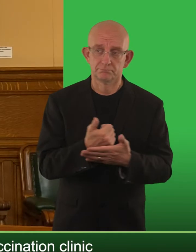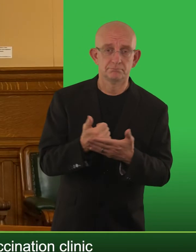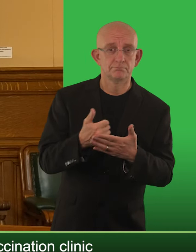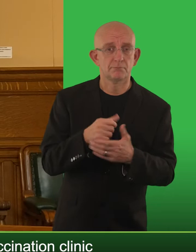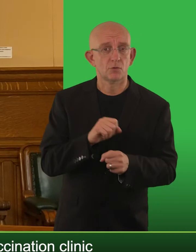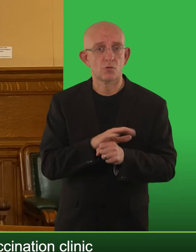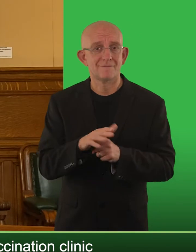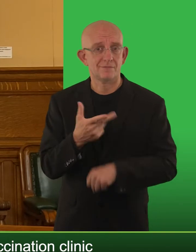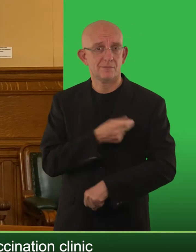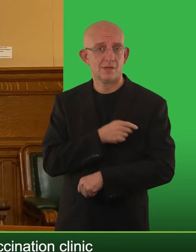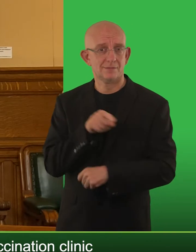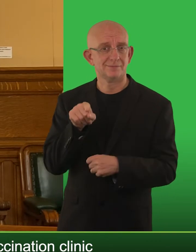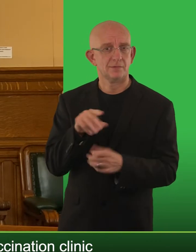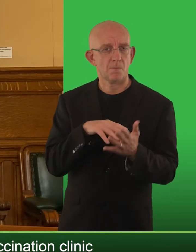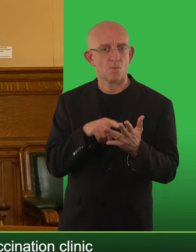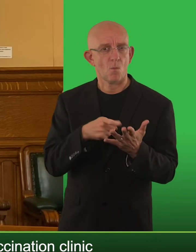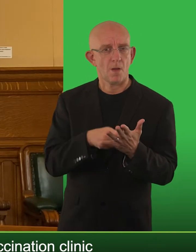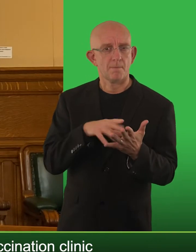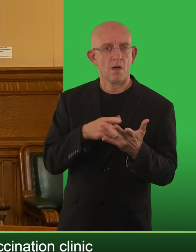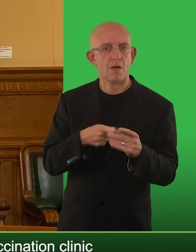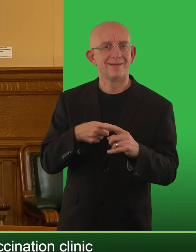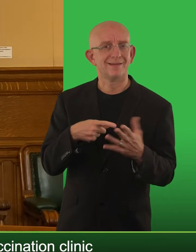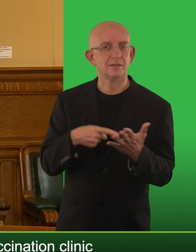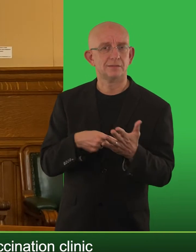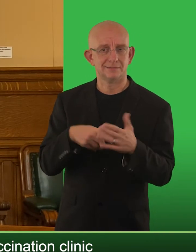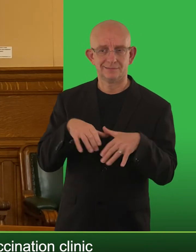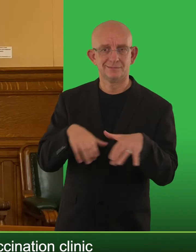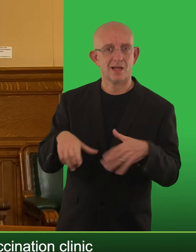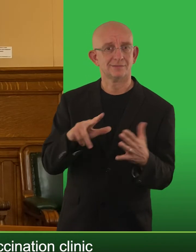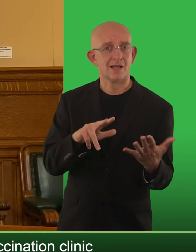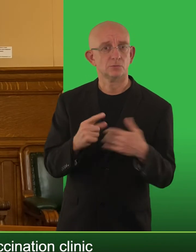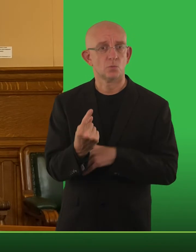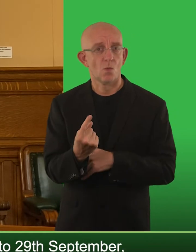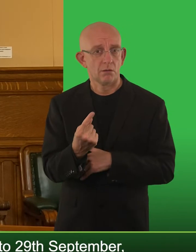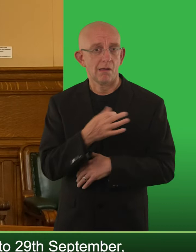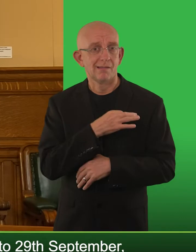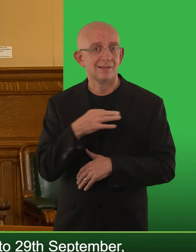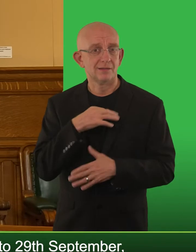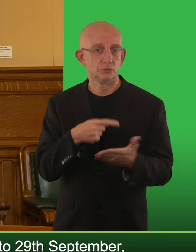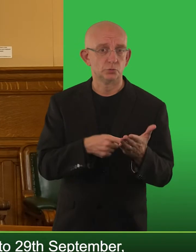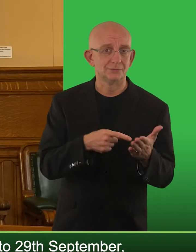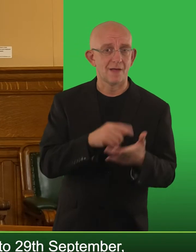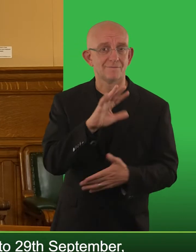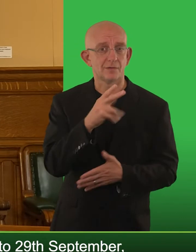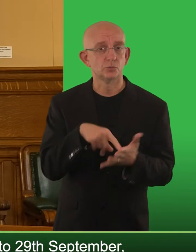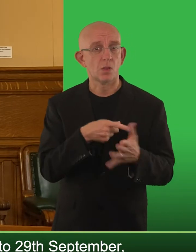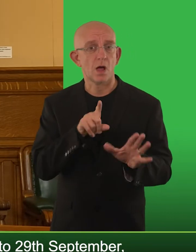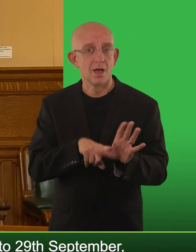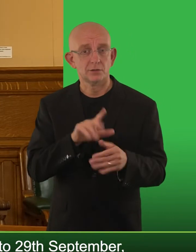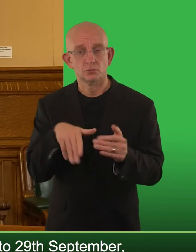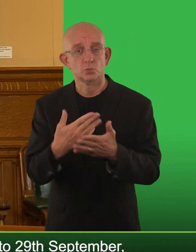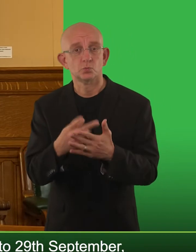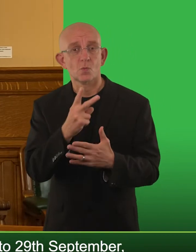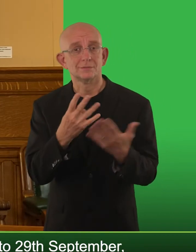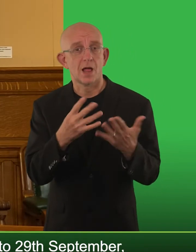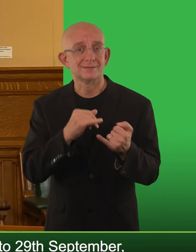So there's a regular COVID-19 vaccination clinic in Moor Market, stand 81. Clinic starts from Tuesday the 5th of July up to